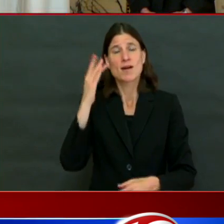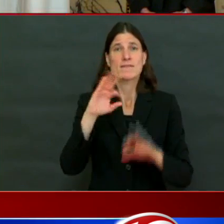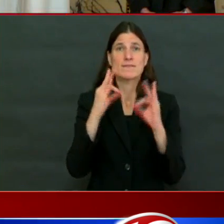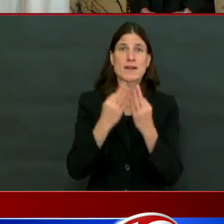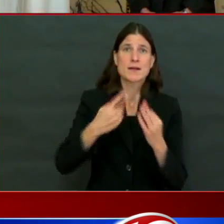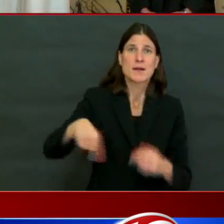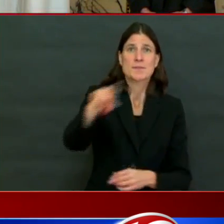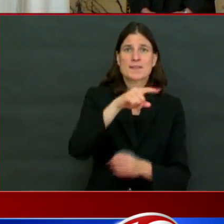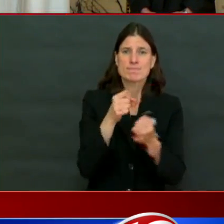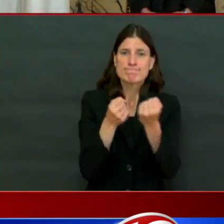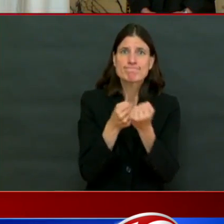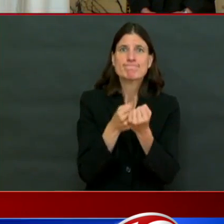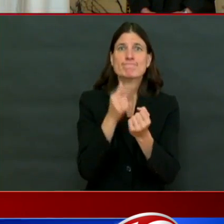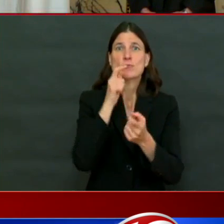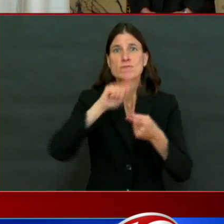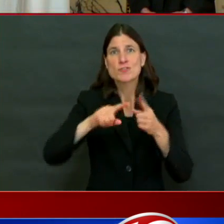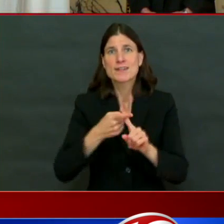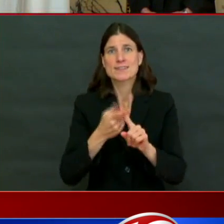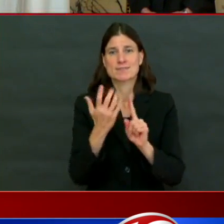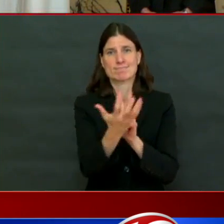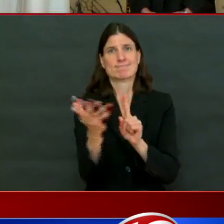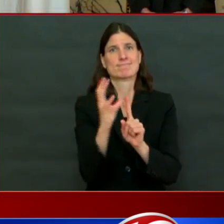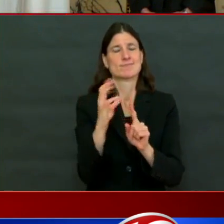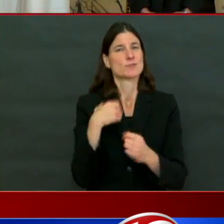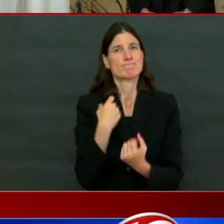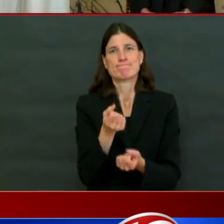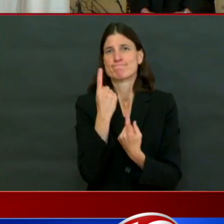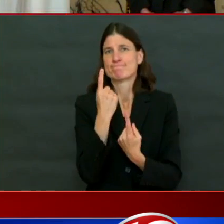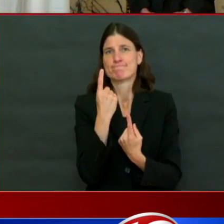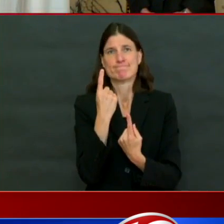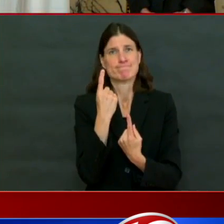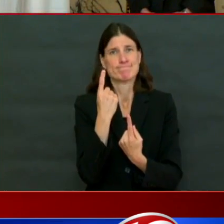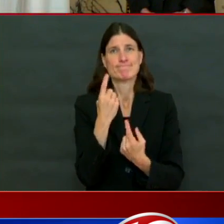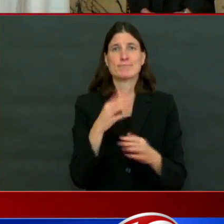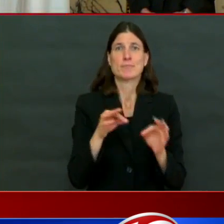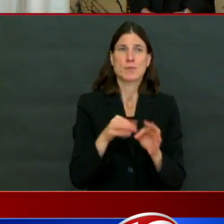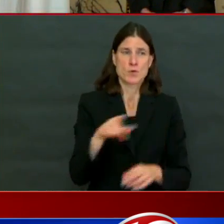That's why it's important that we send out our hearts and prayers to them.